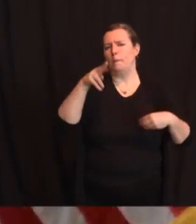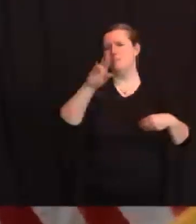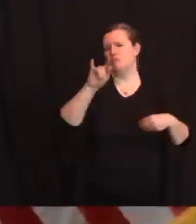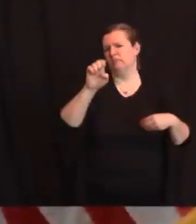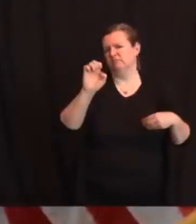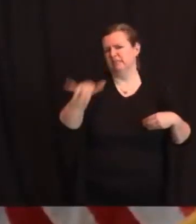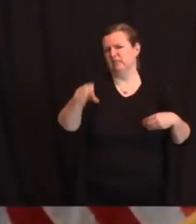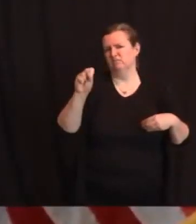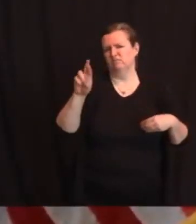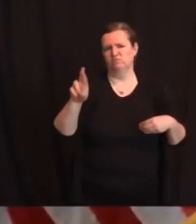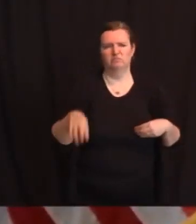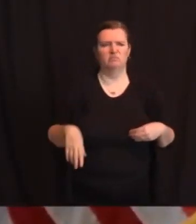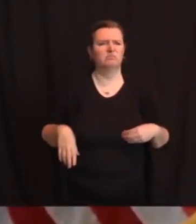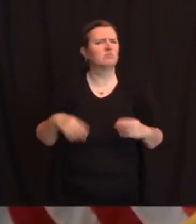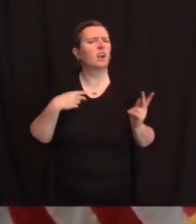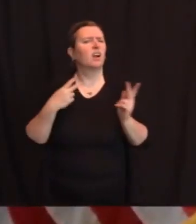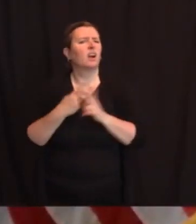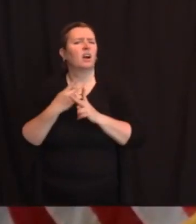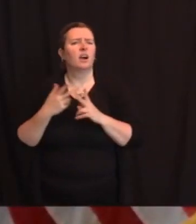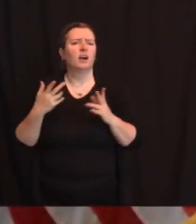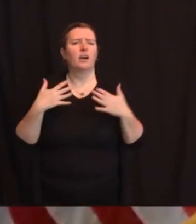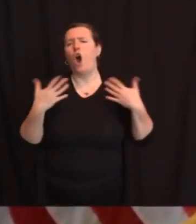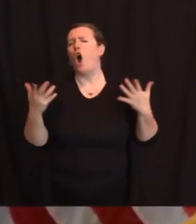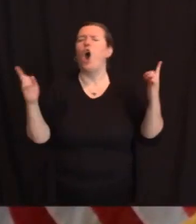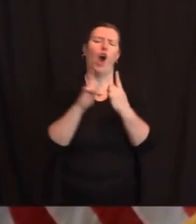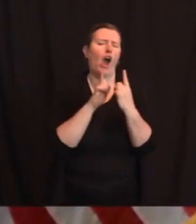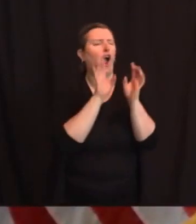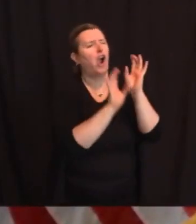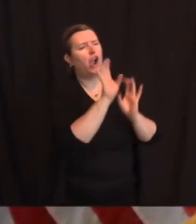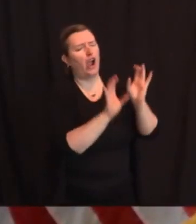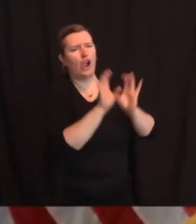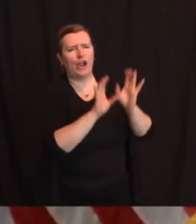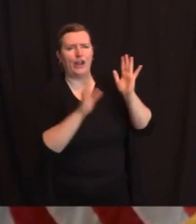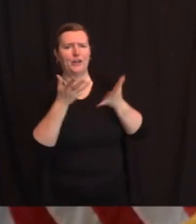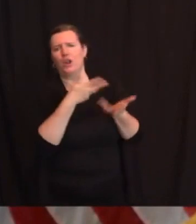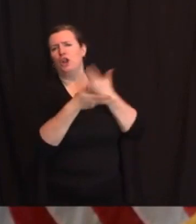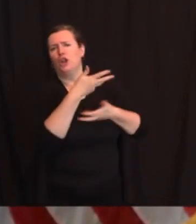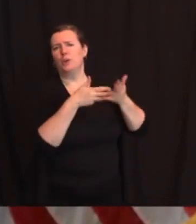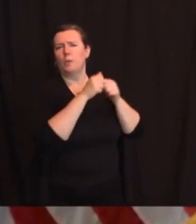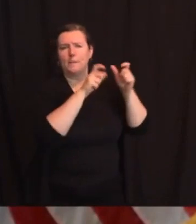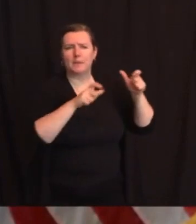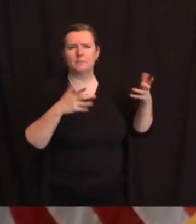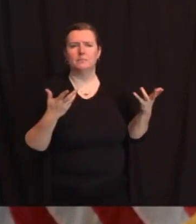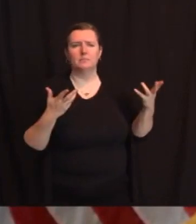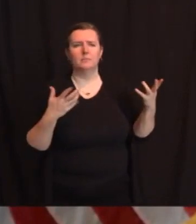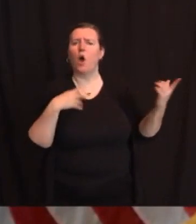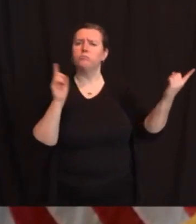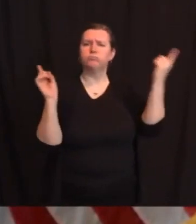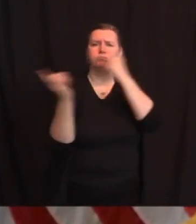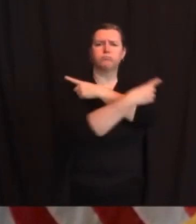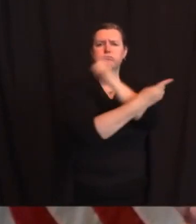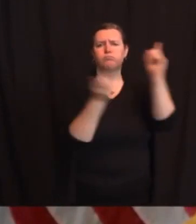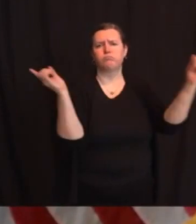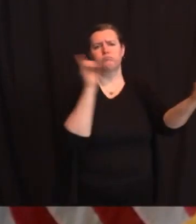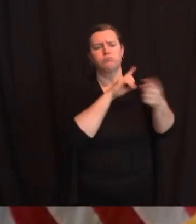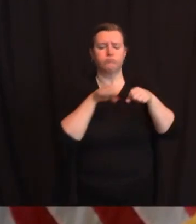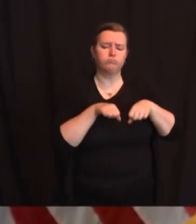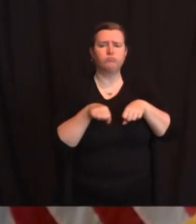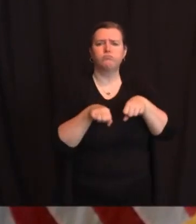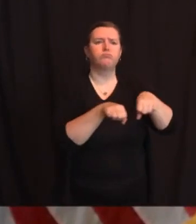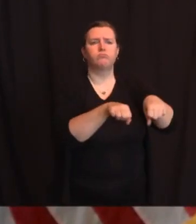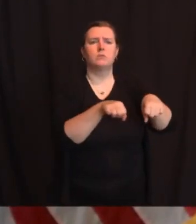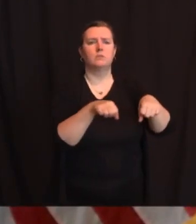I'm not hanging with anybody for any amount of time, but I'm passing people in the aisle. I'm paying on the